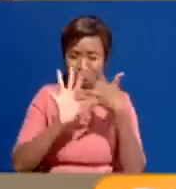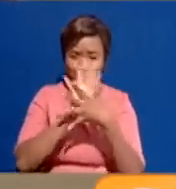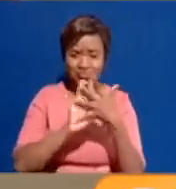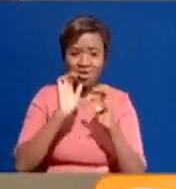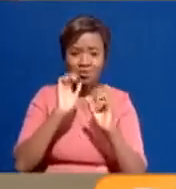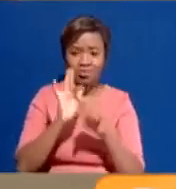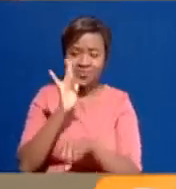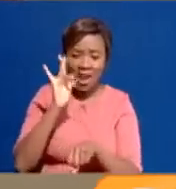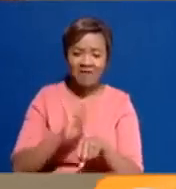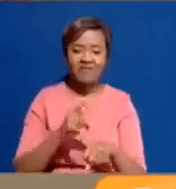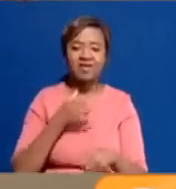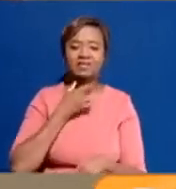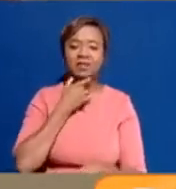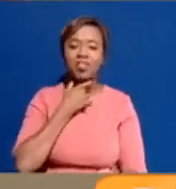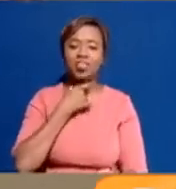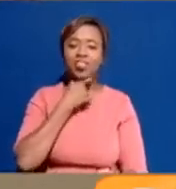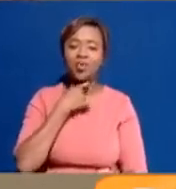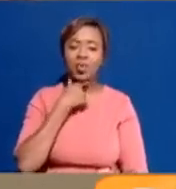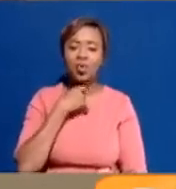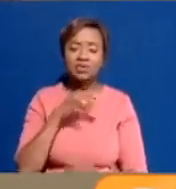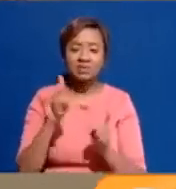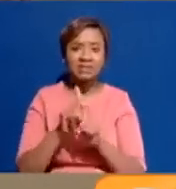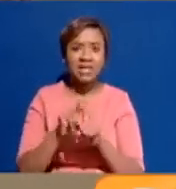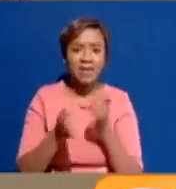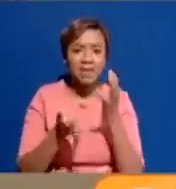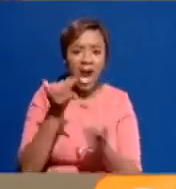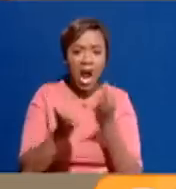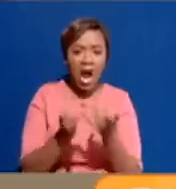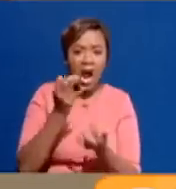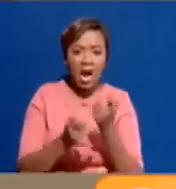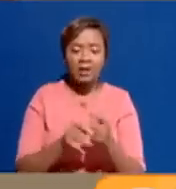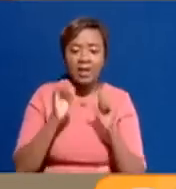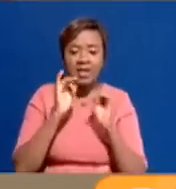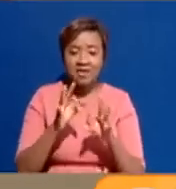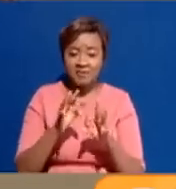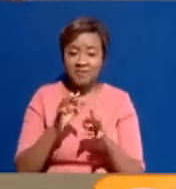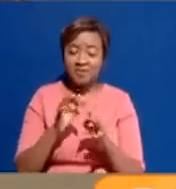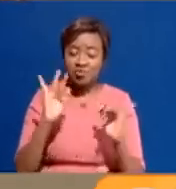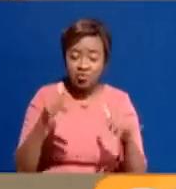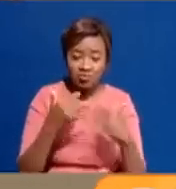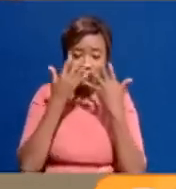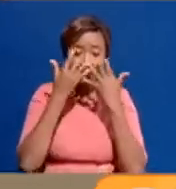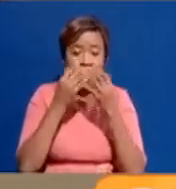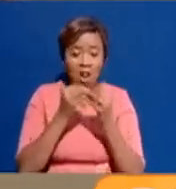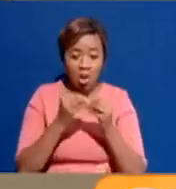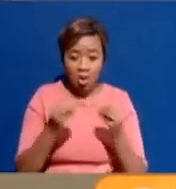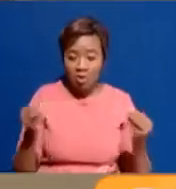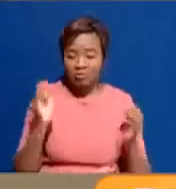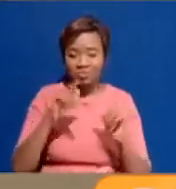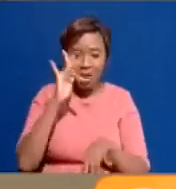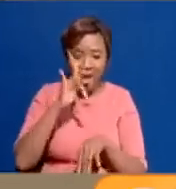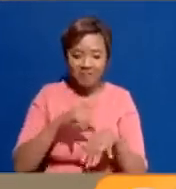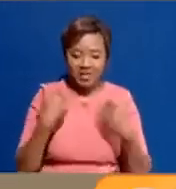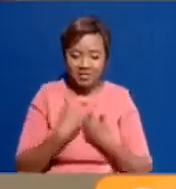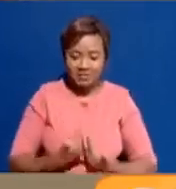burns to your throat. And since you're indoors, you're going to inhale quite a significant amount of that. So it will irritate your airways. You